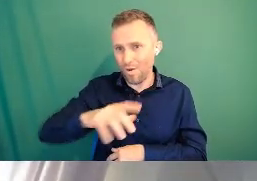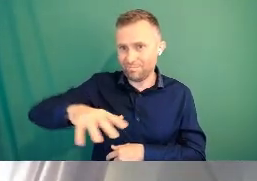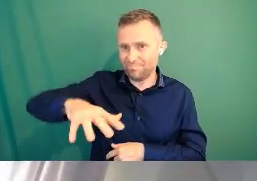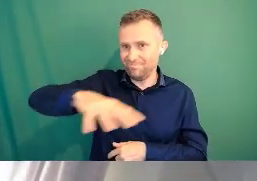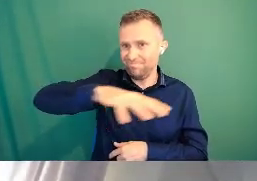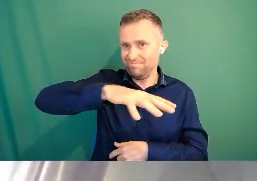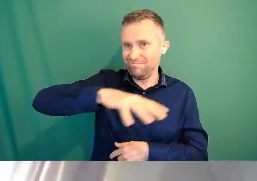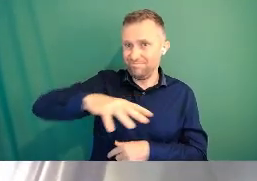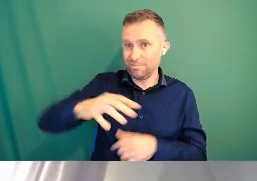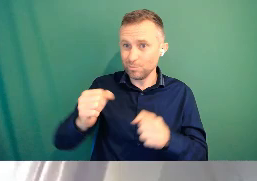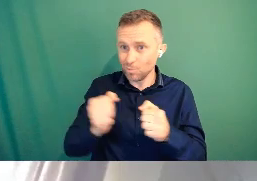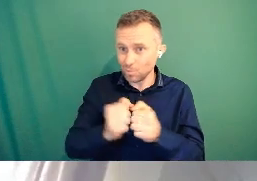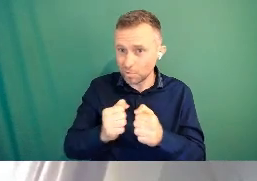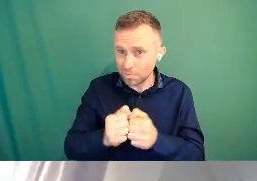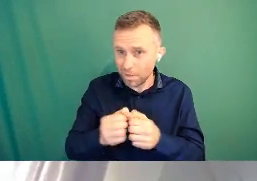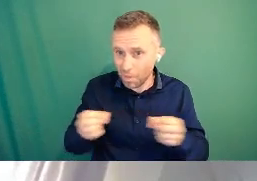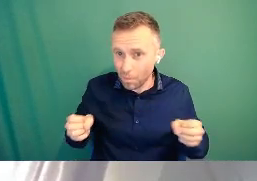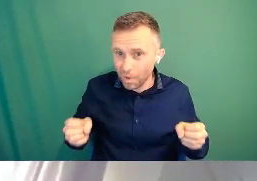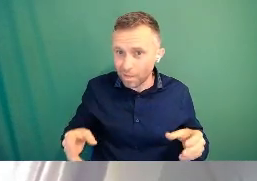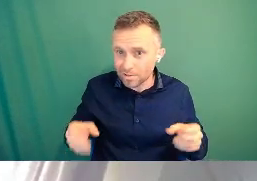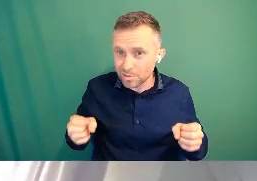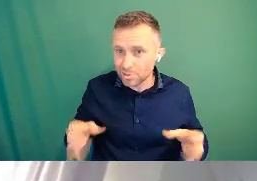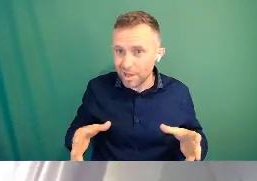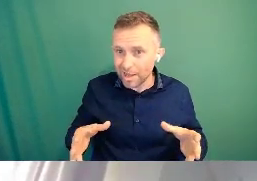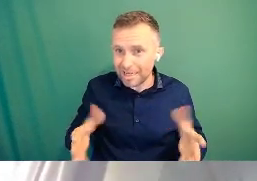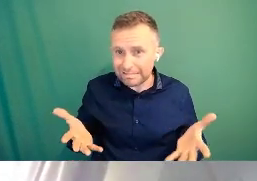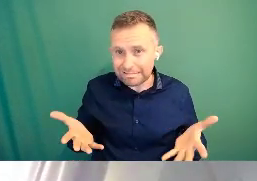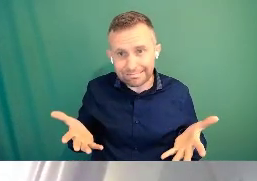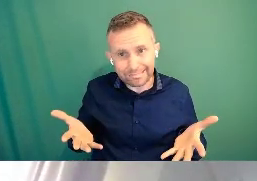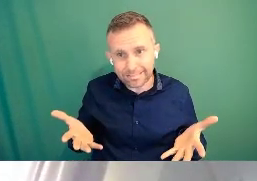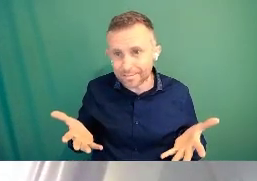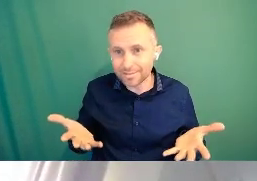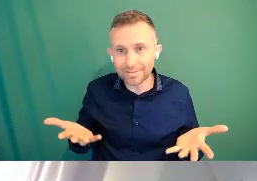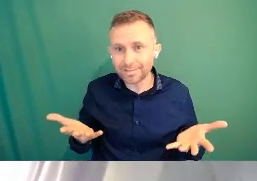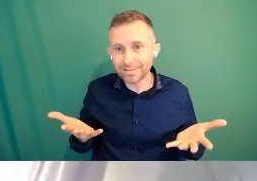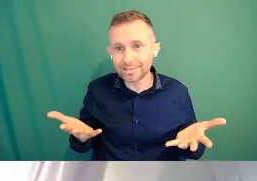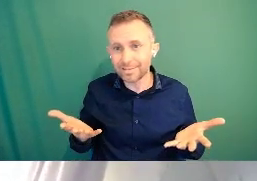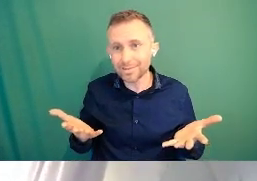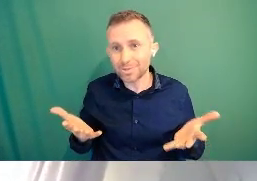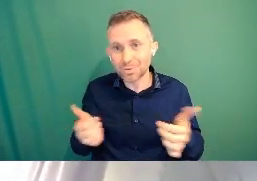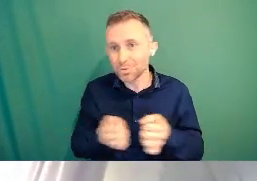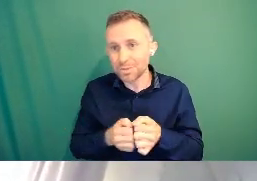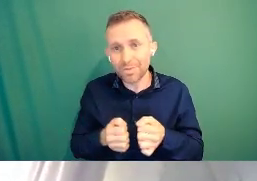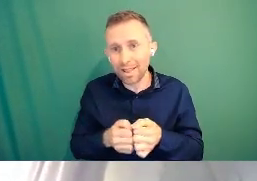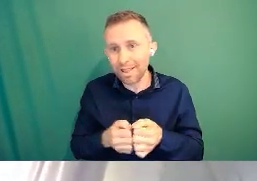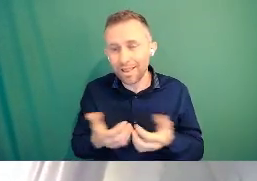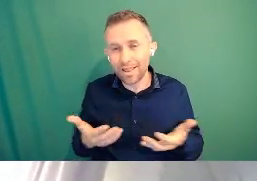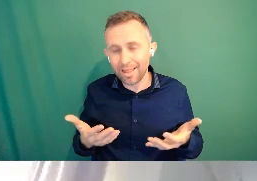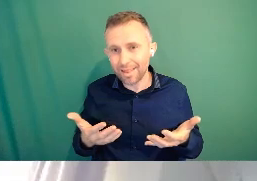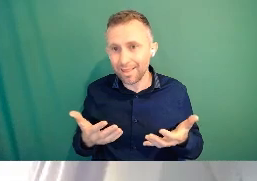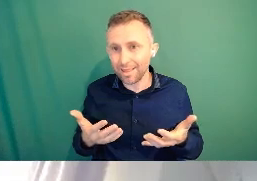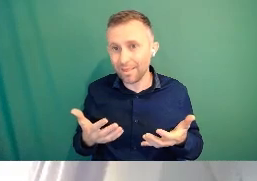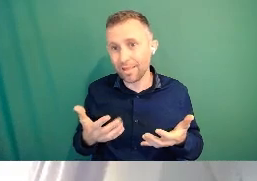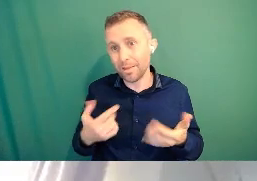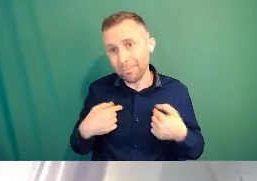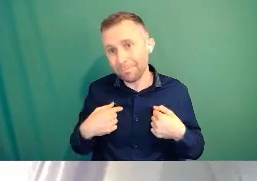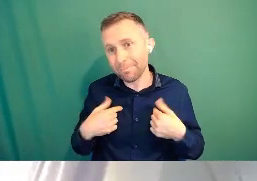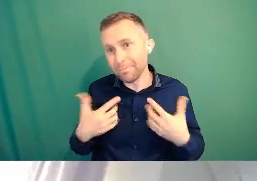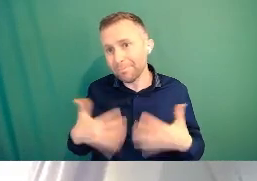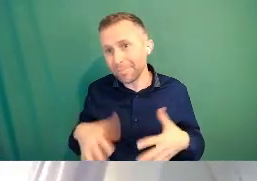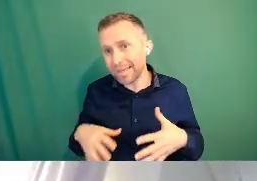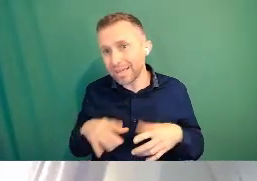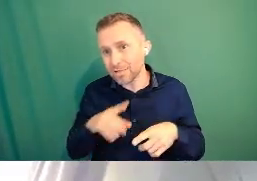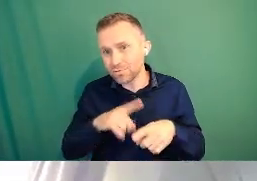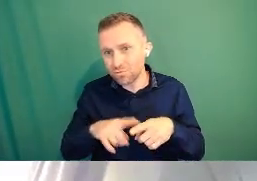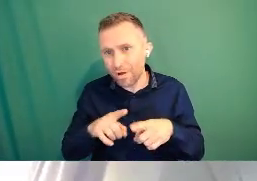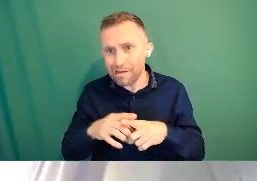unfortunately, it is very unfortunate, but Castell isn't the most mobile friendly site, as you probably would be aware. So Cadw have done